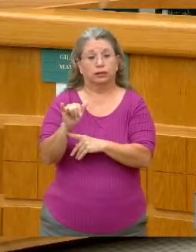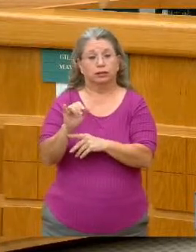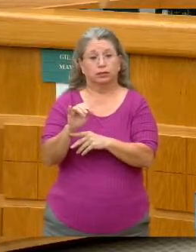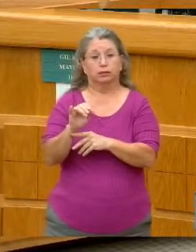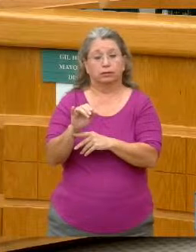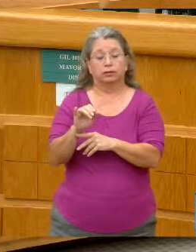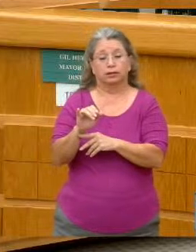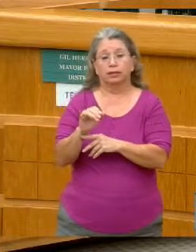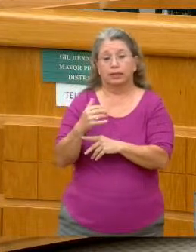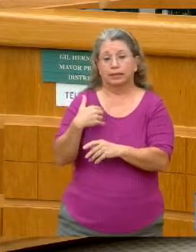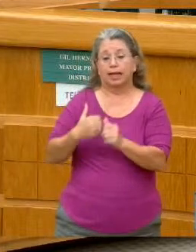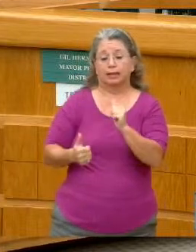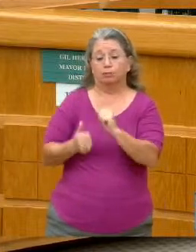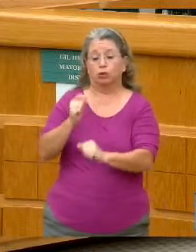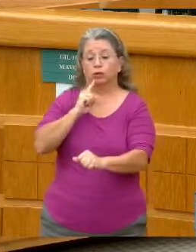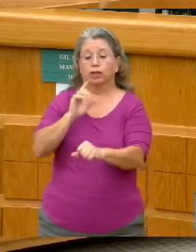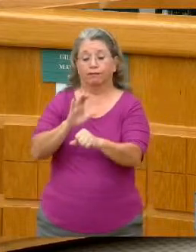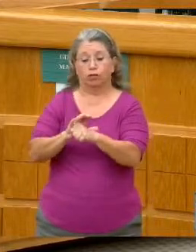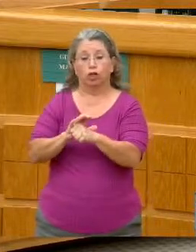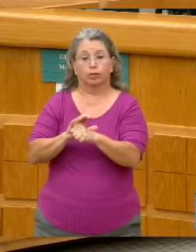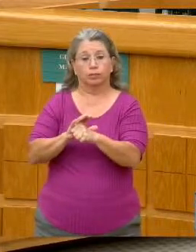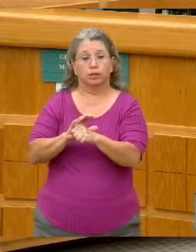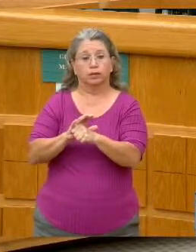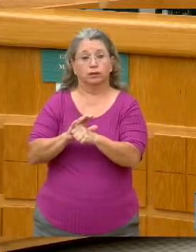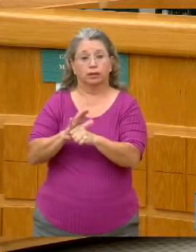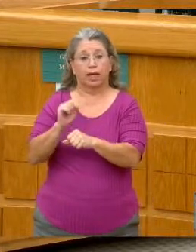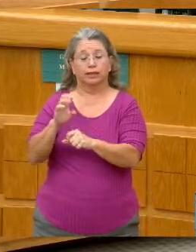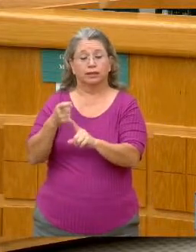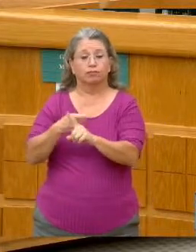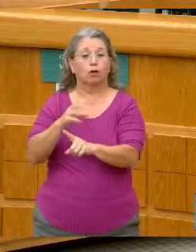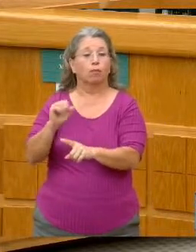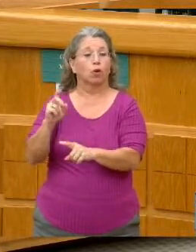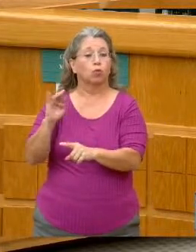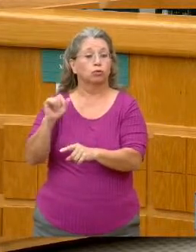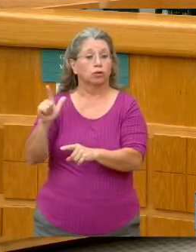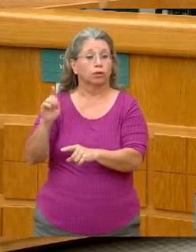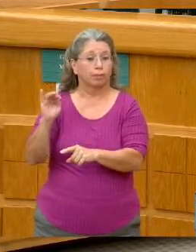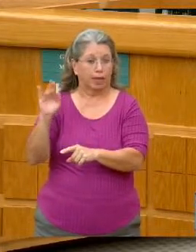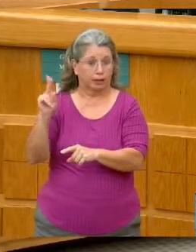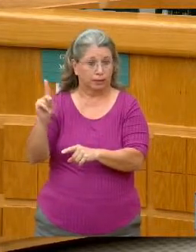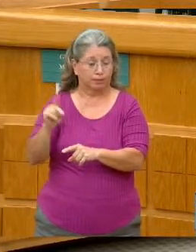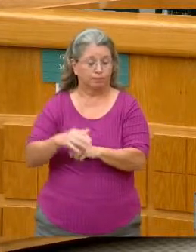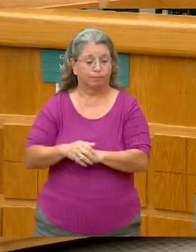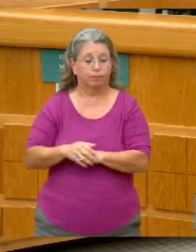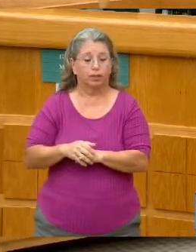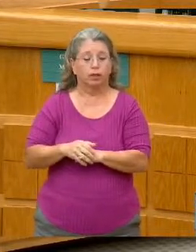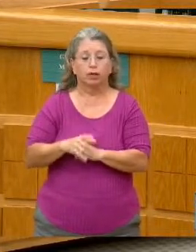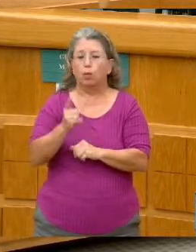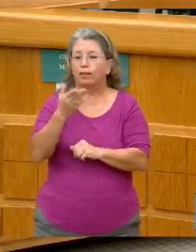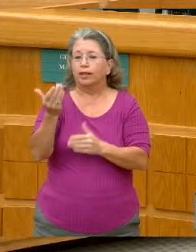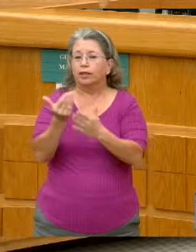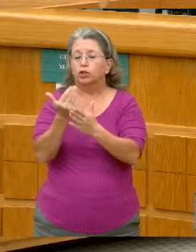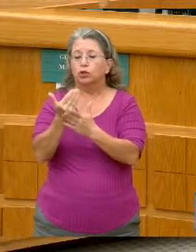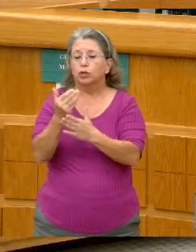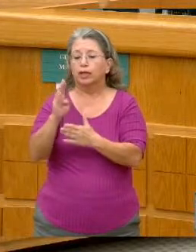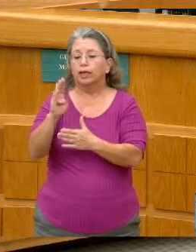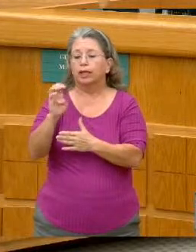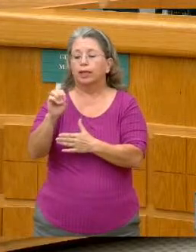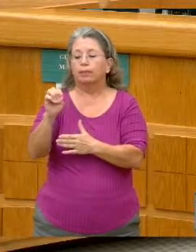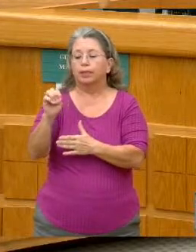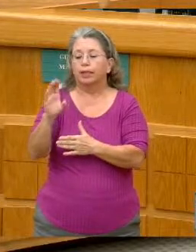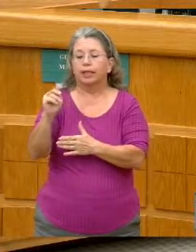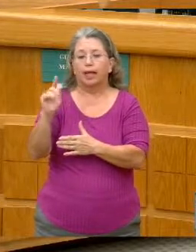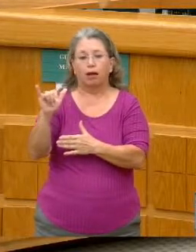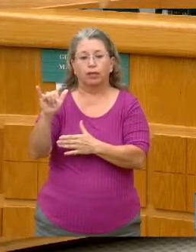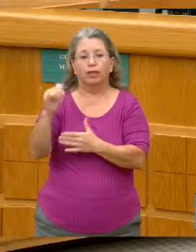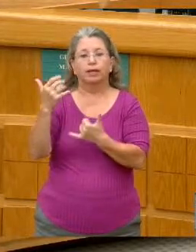most confirmed cases. Something new this week from last week is B County is now has the